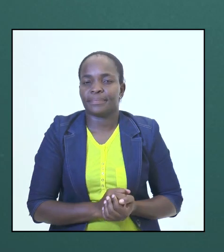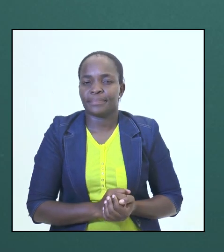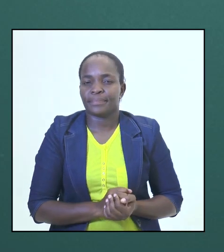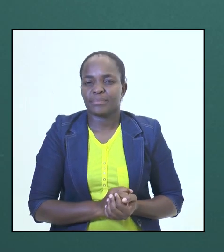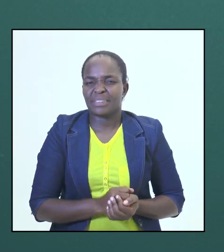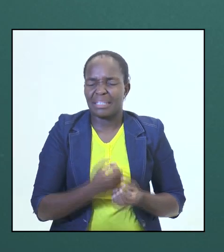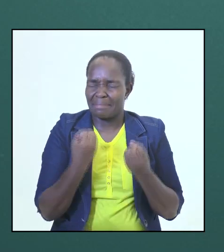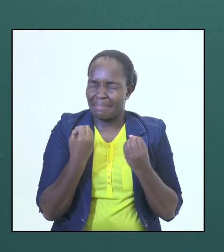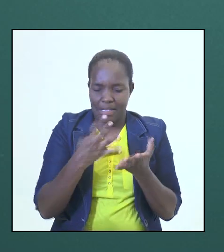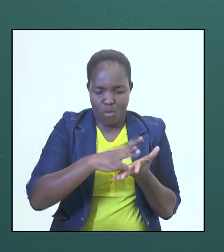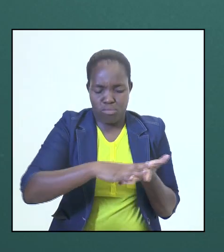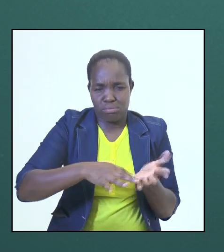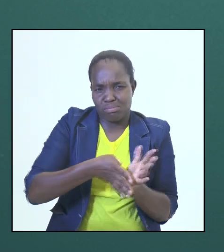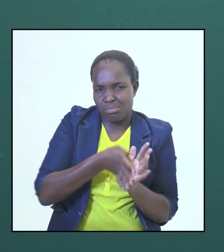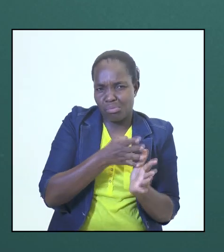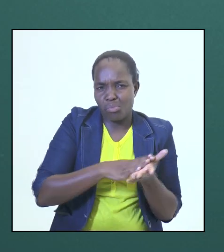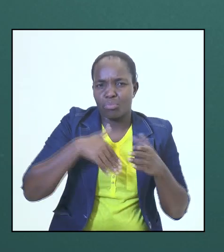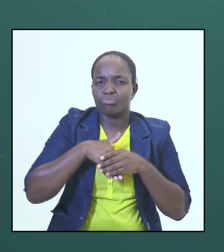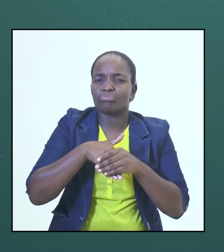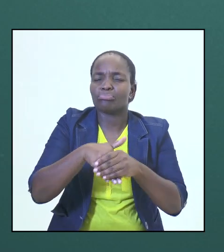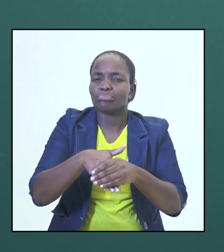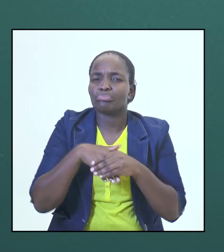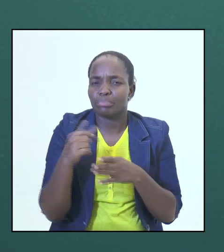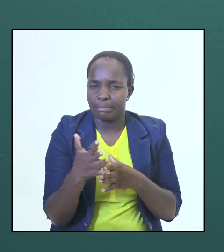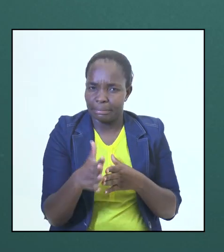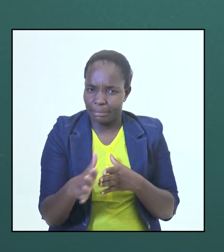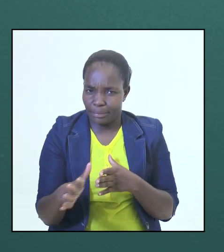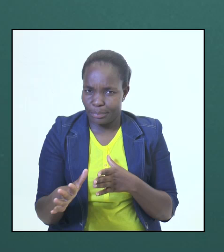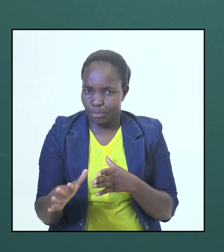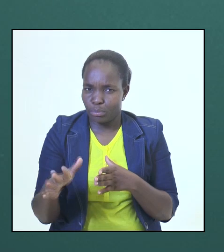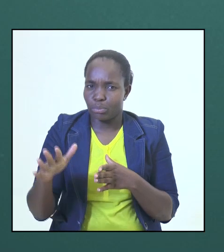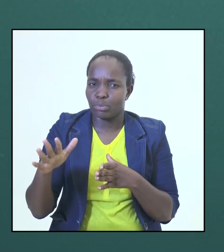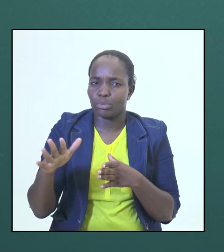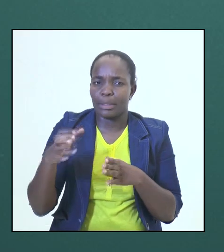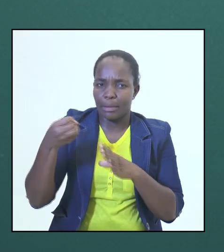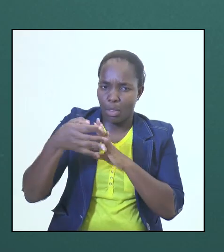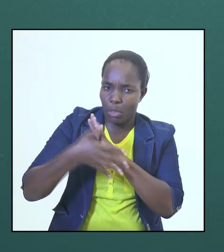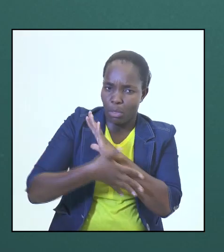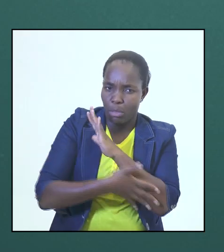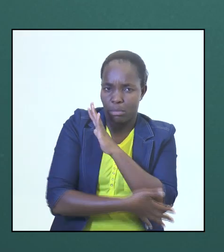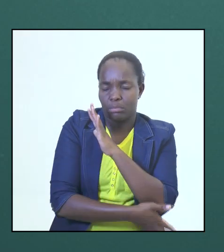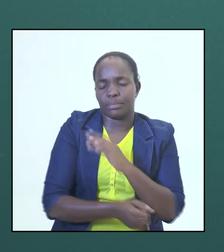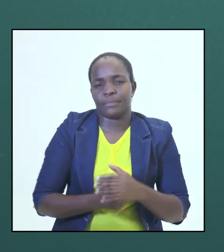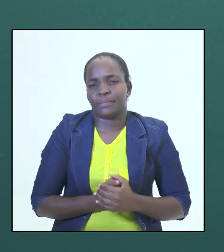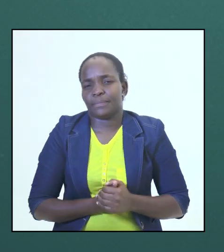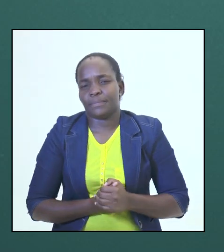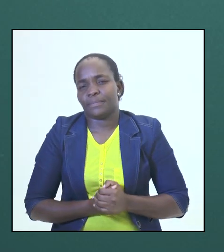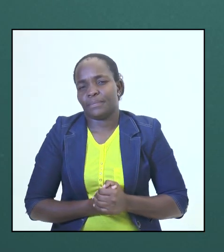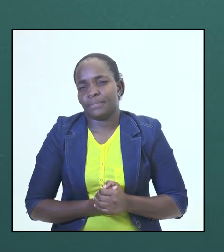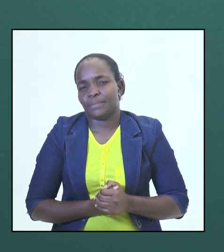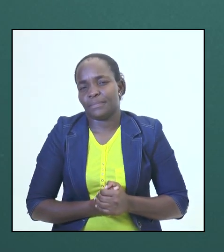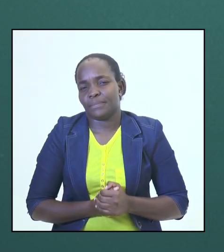of veins to transport water and translocate sucrose throughout the plant.